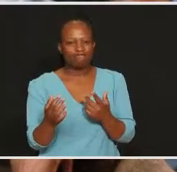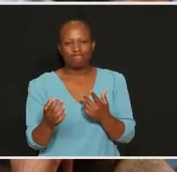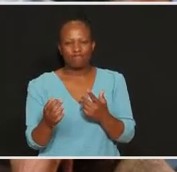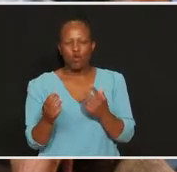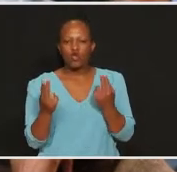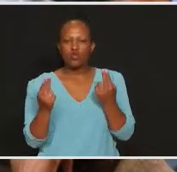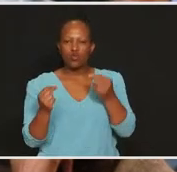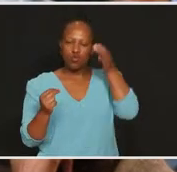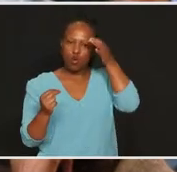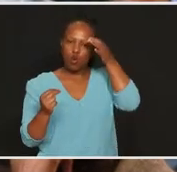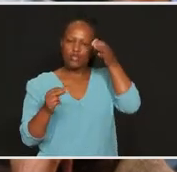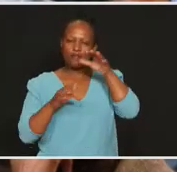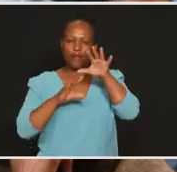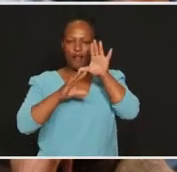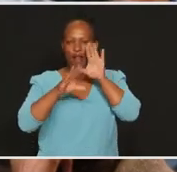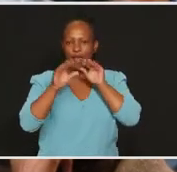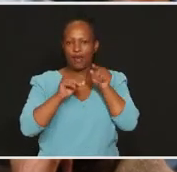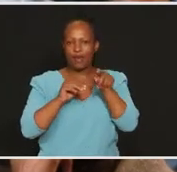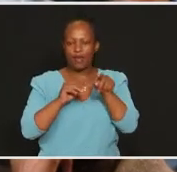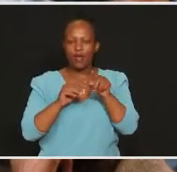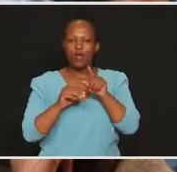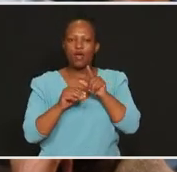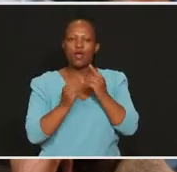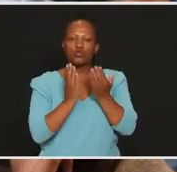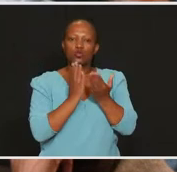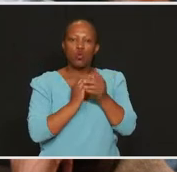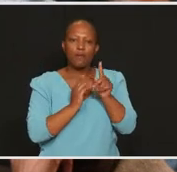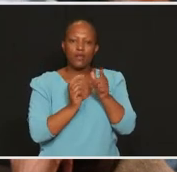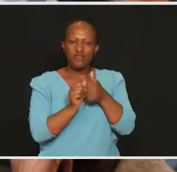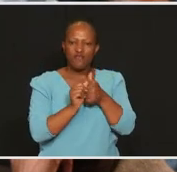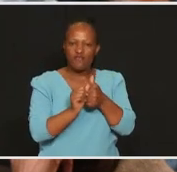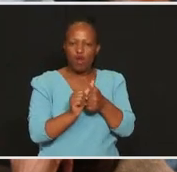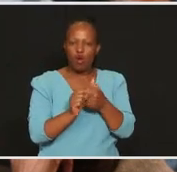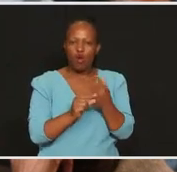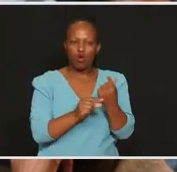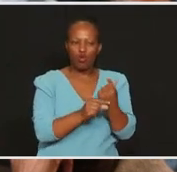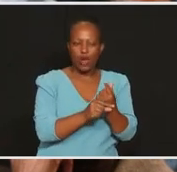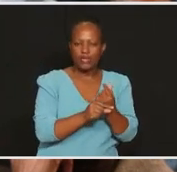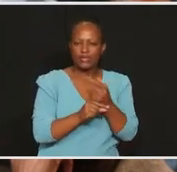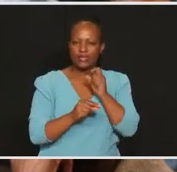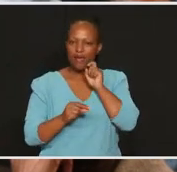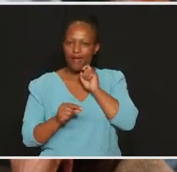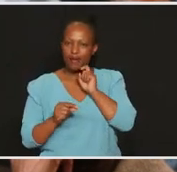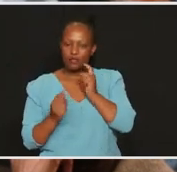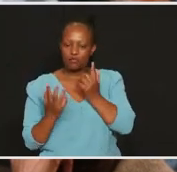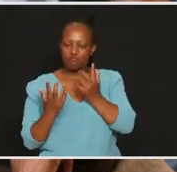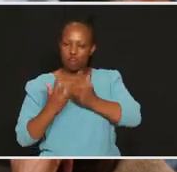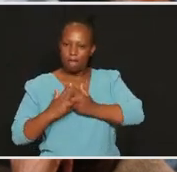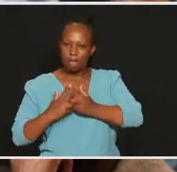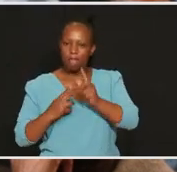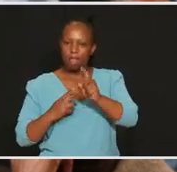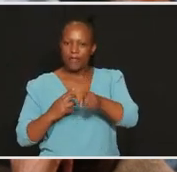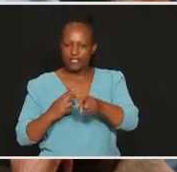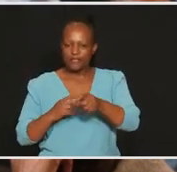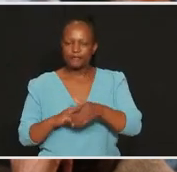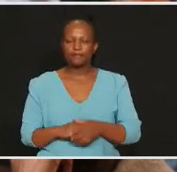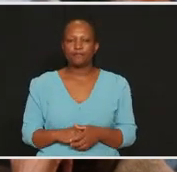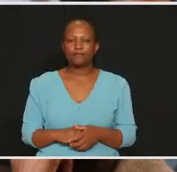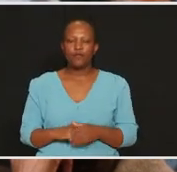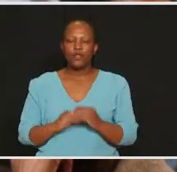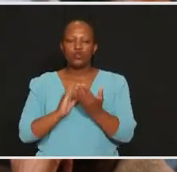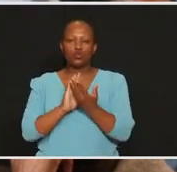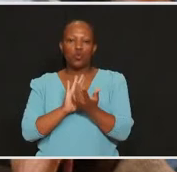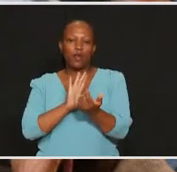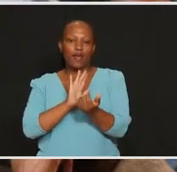learning because schools must follow the grade to age prescribed curriculum according to the schools